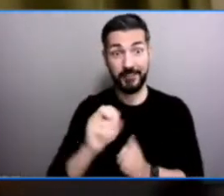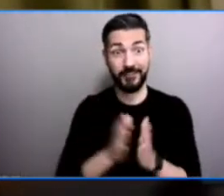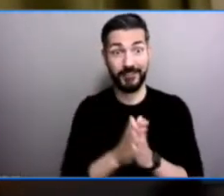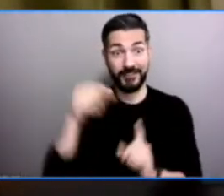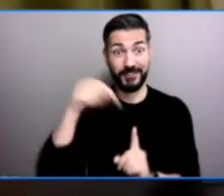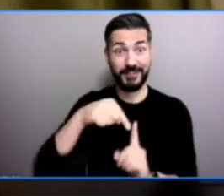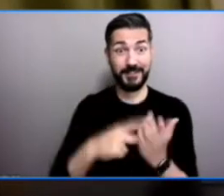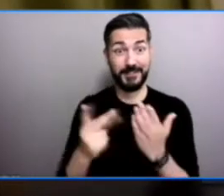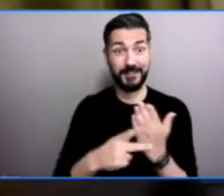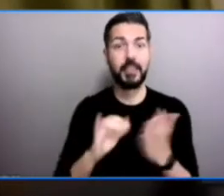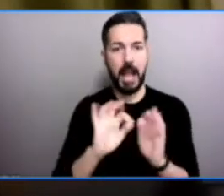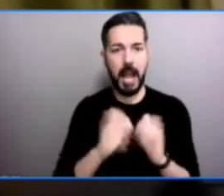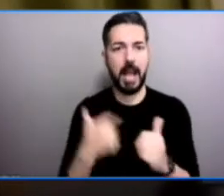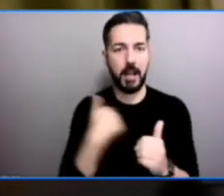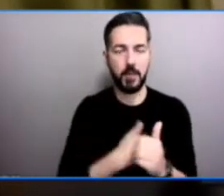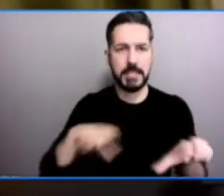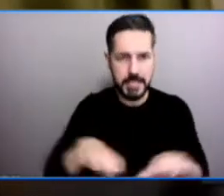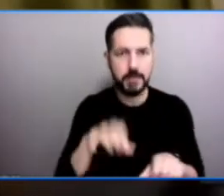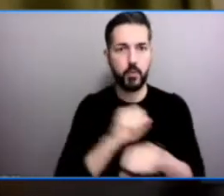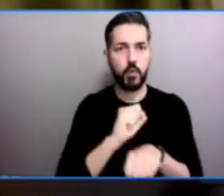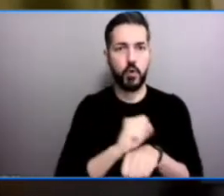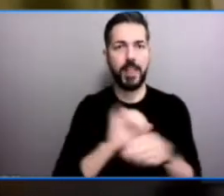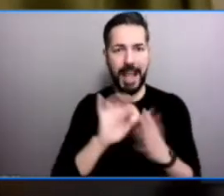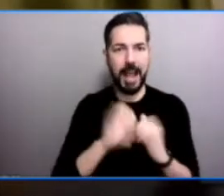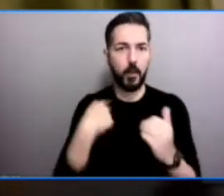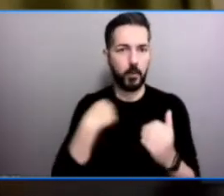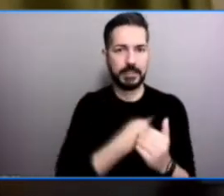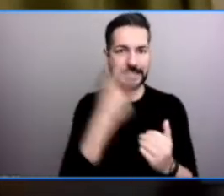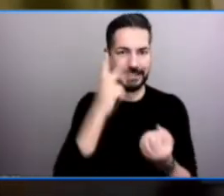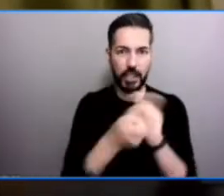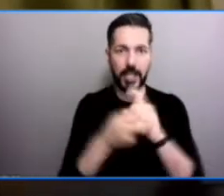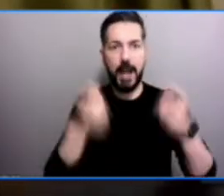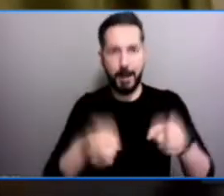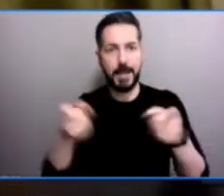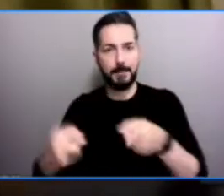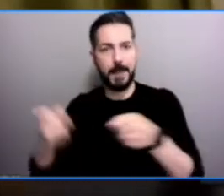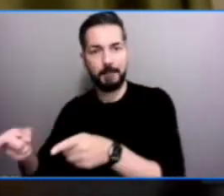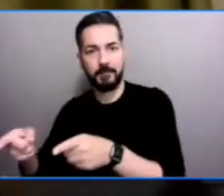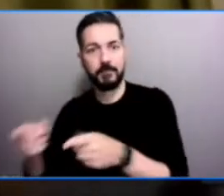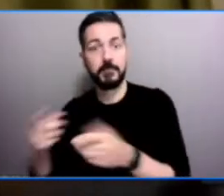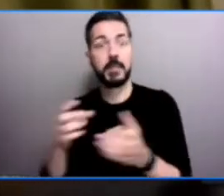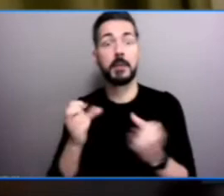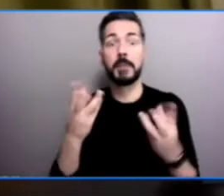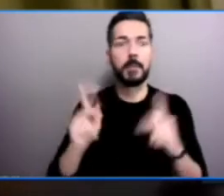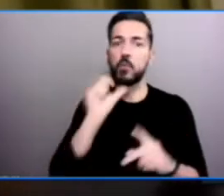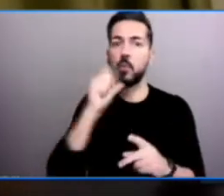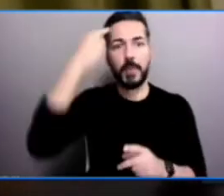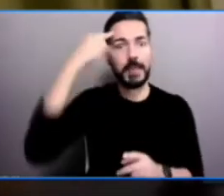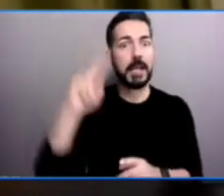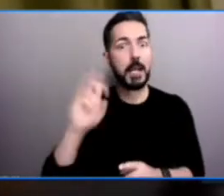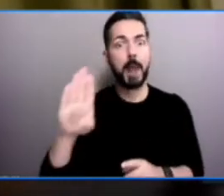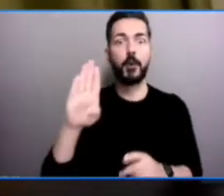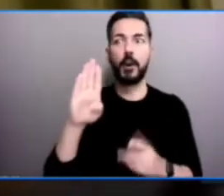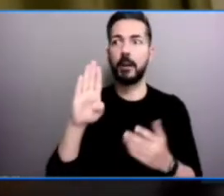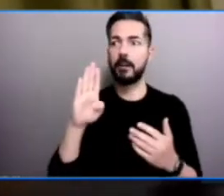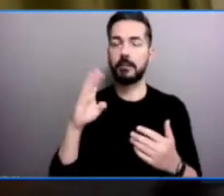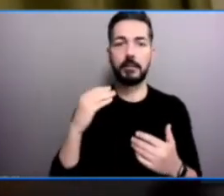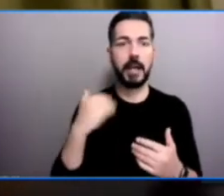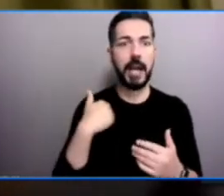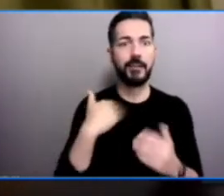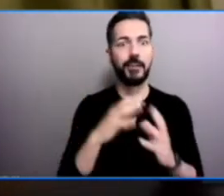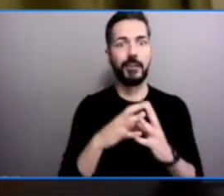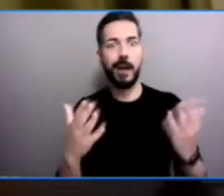in the country, grappling with the murder of George Floyd. But then shortly after that, we had a young